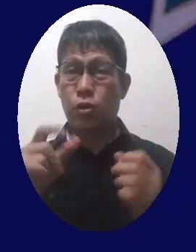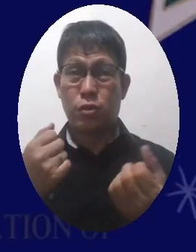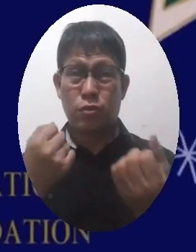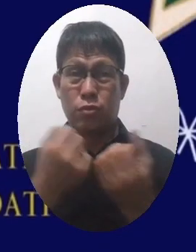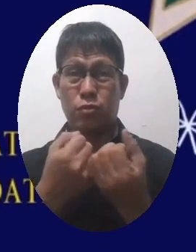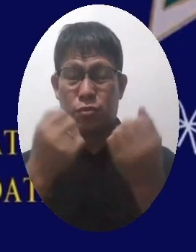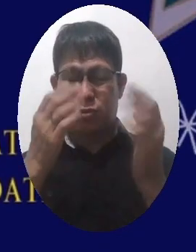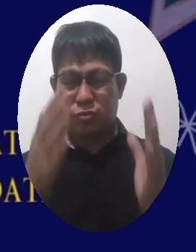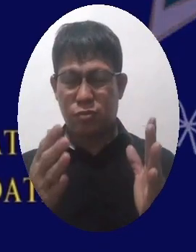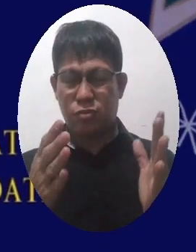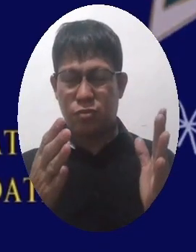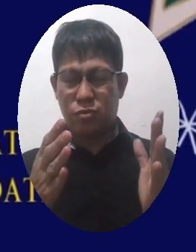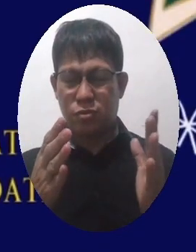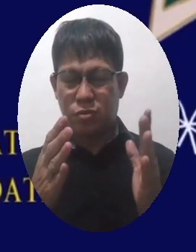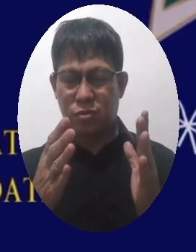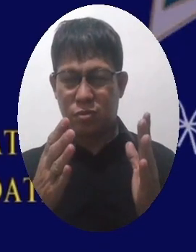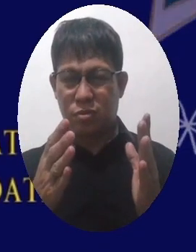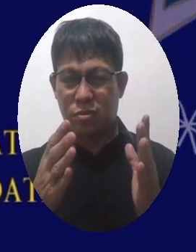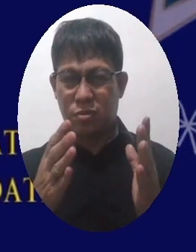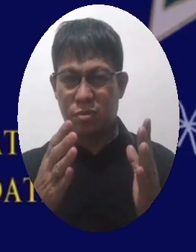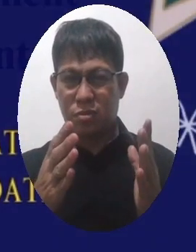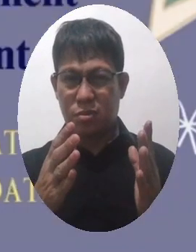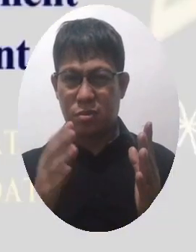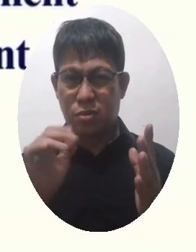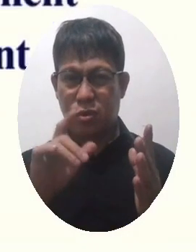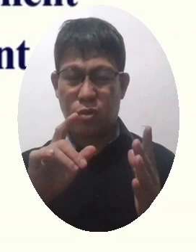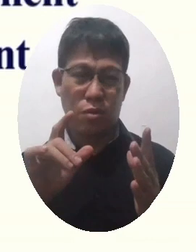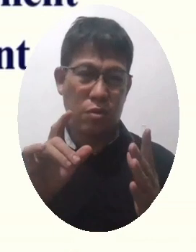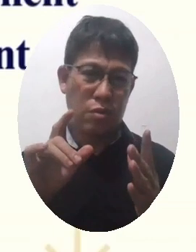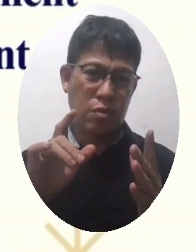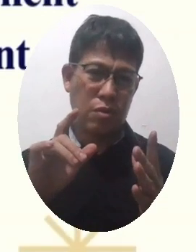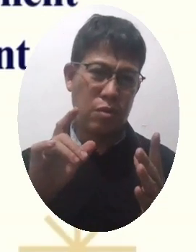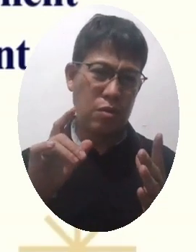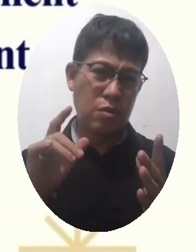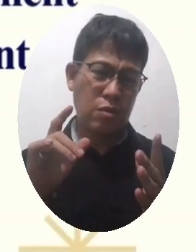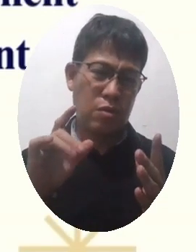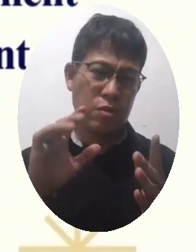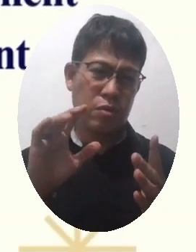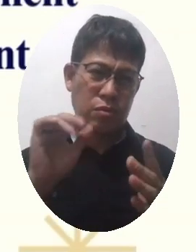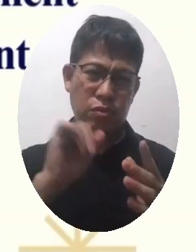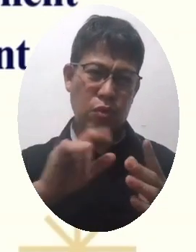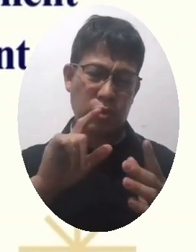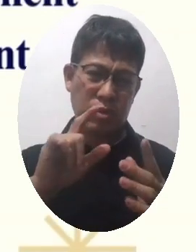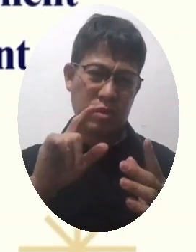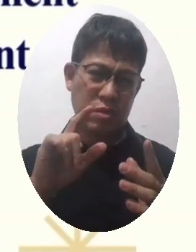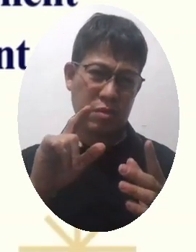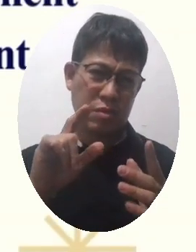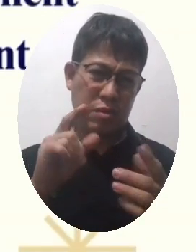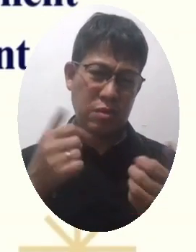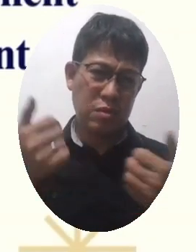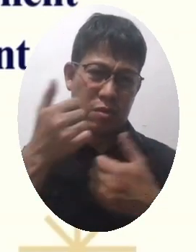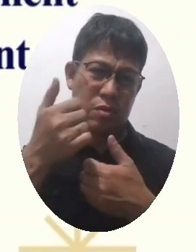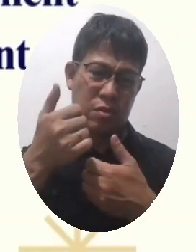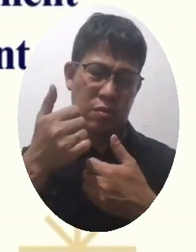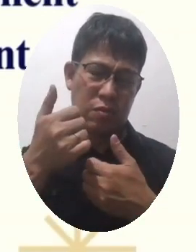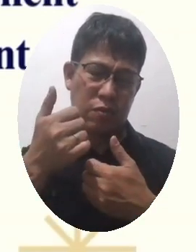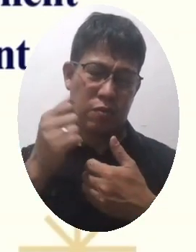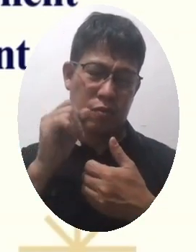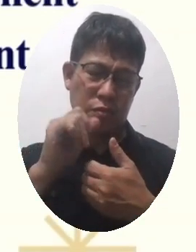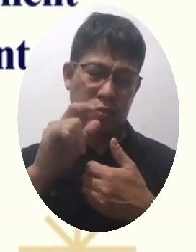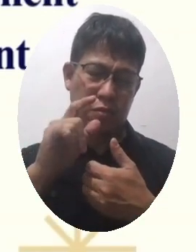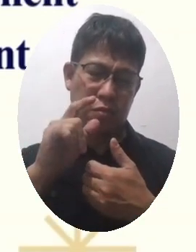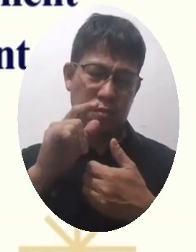Salamat sa ating mga donors sa ating pamaskong handog. Office of the Chairman, Corporate Affairs and Communication,